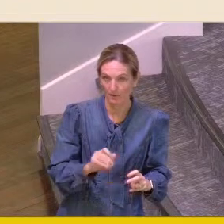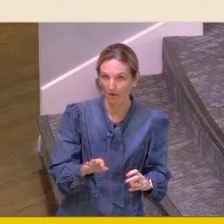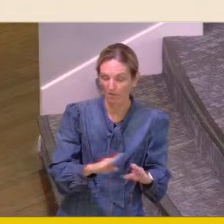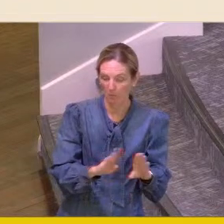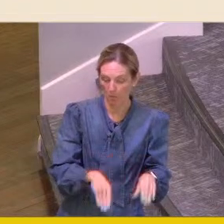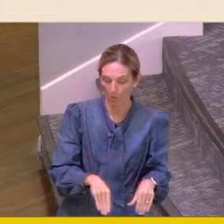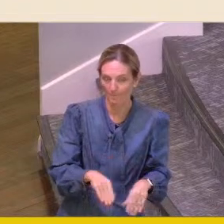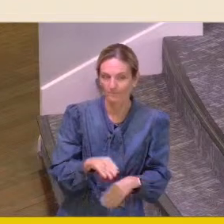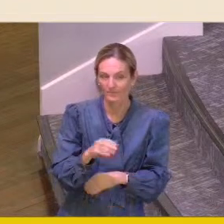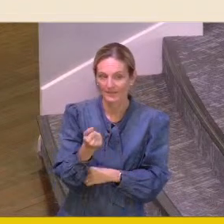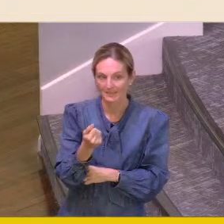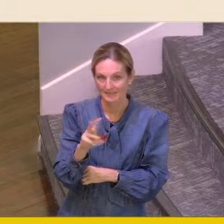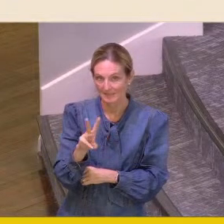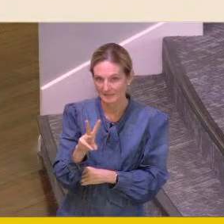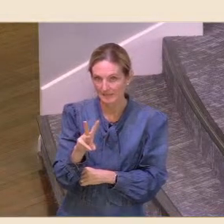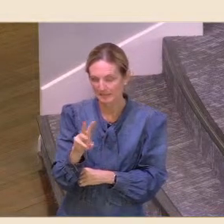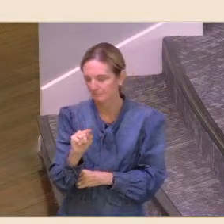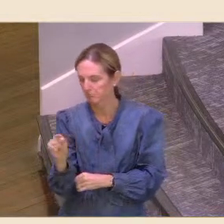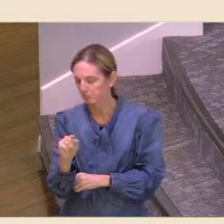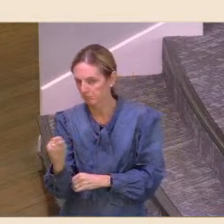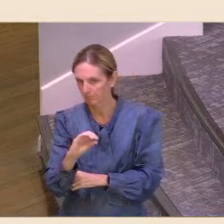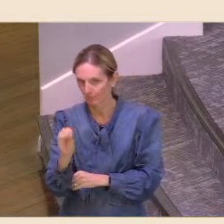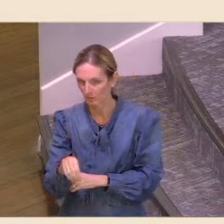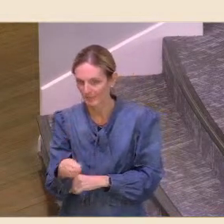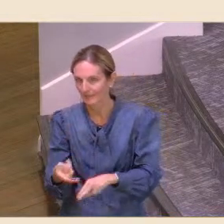was 16 and change.